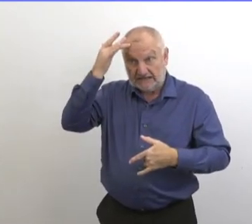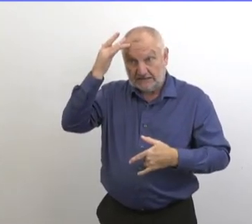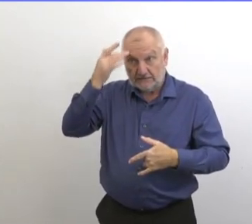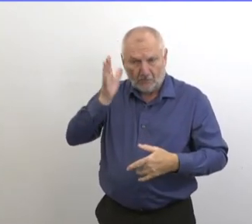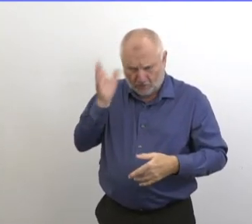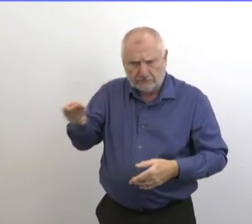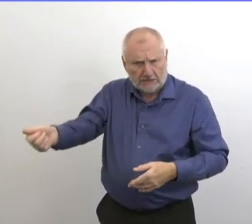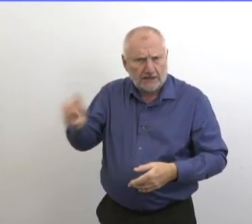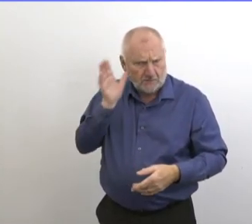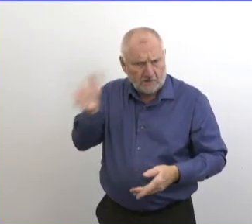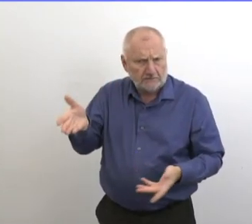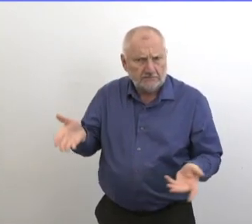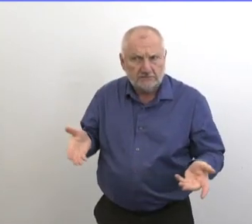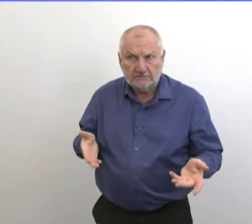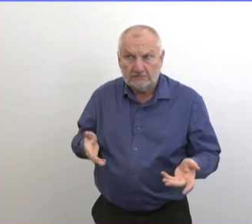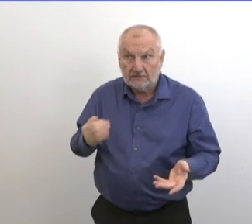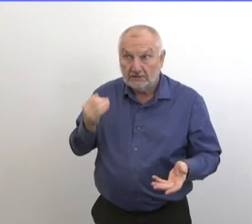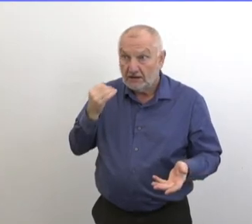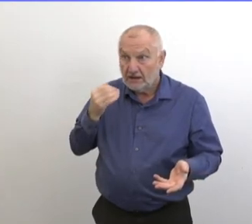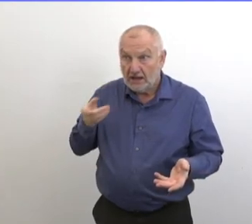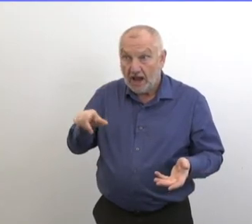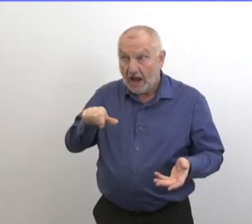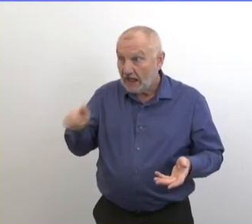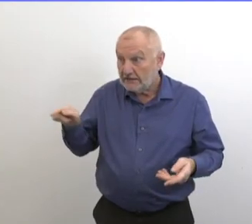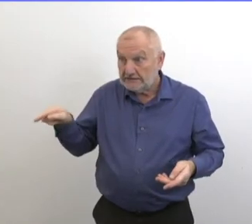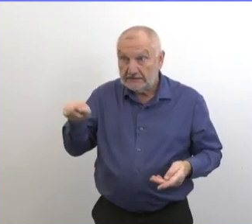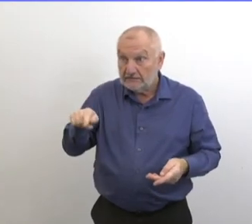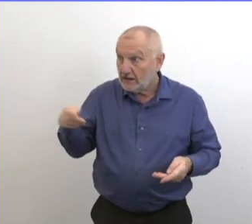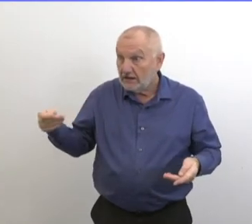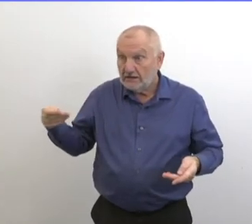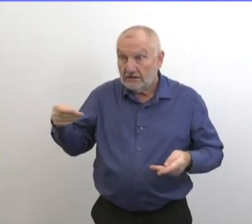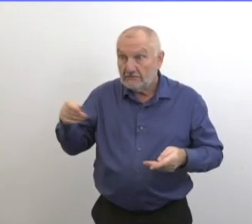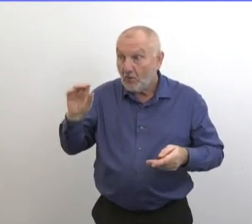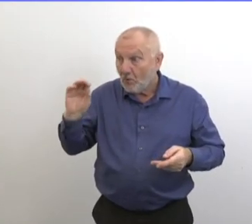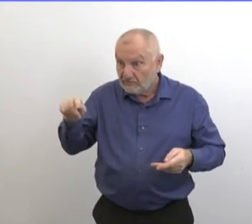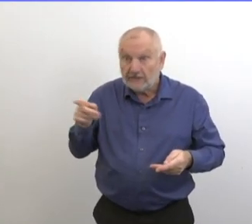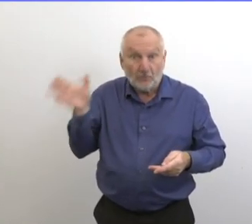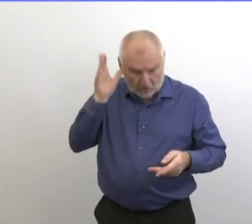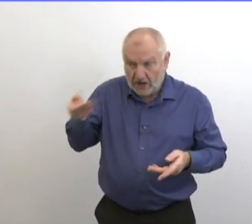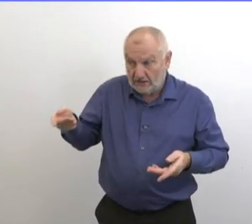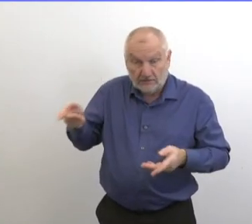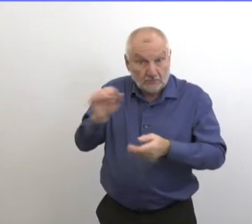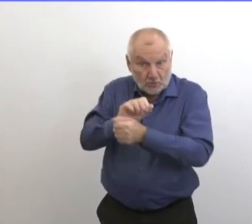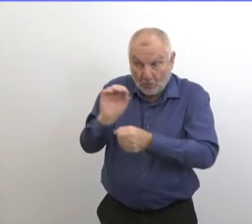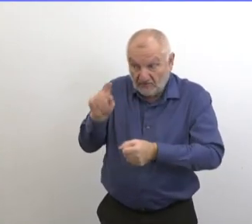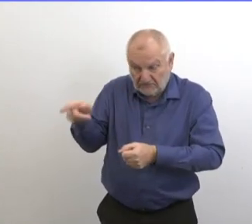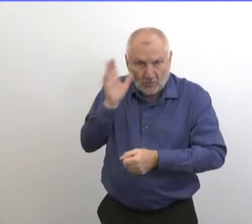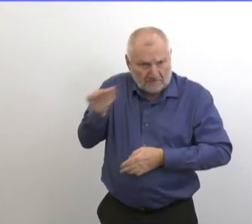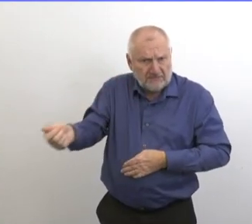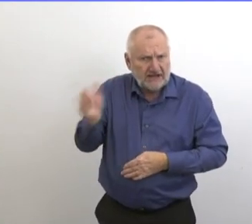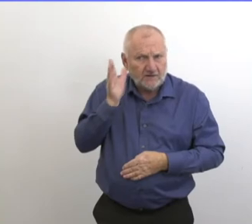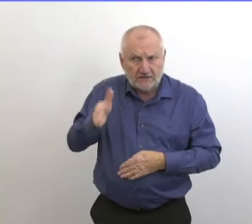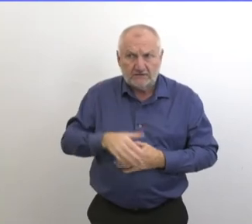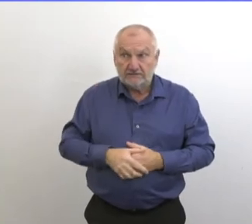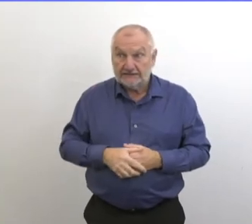for that. So if you are at home, you apply for those programs. This is specifically for those who are working directly